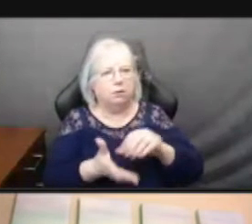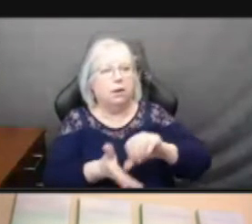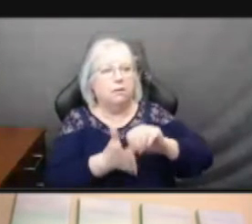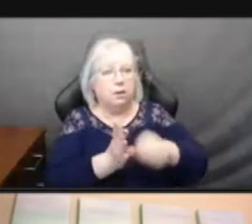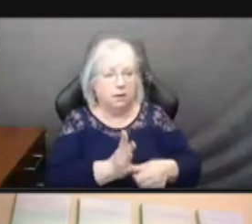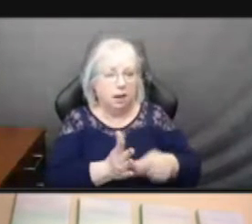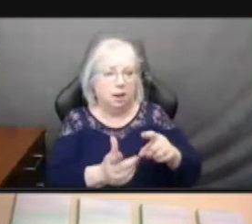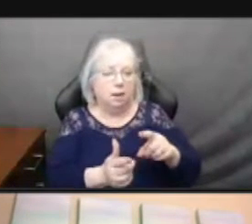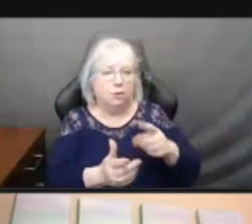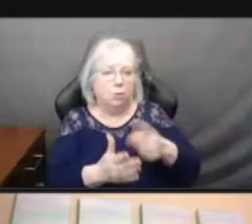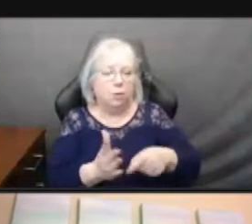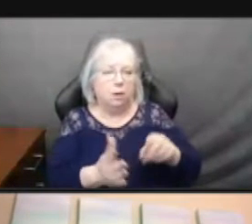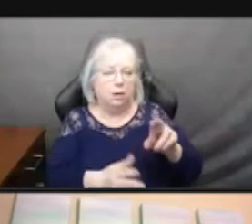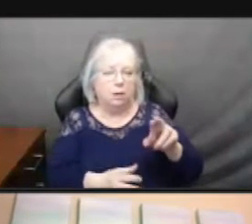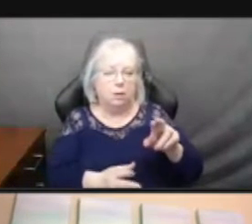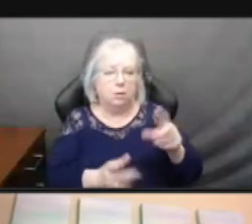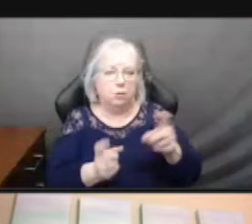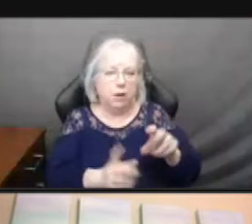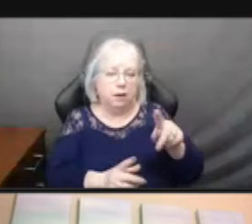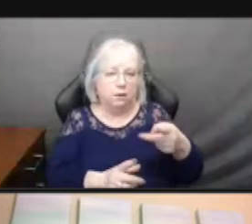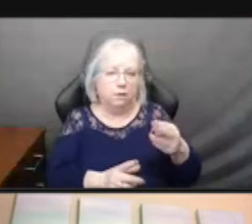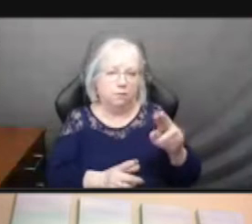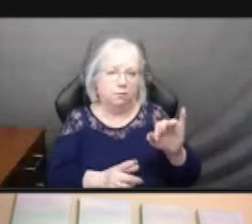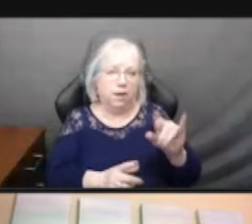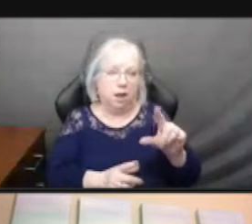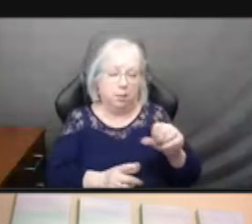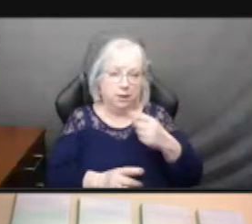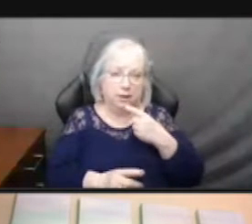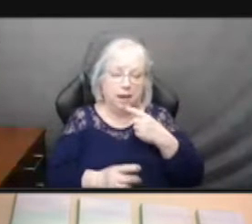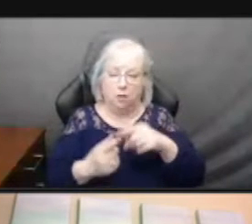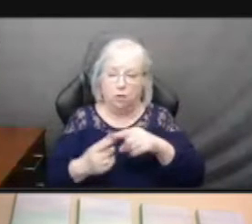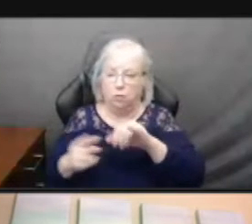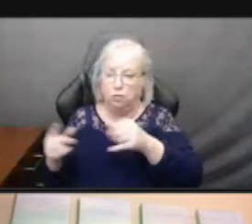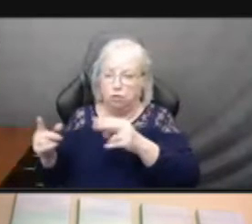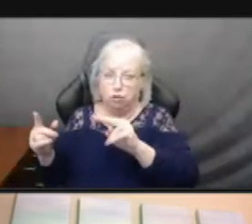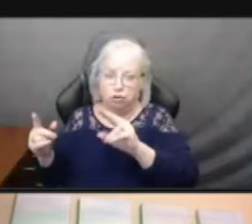that this is a resolution, and